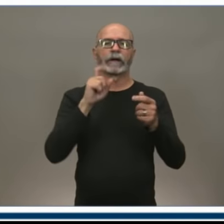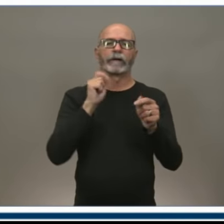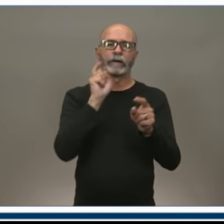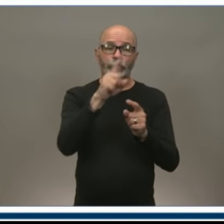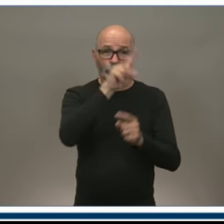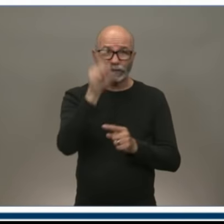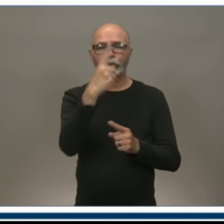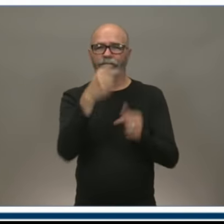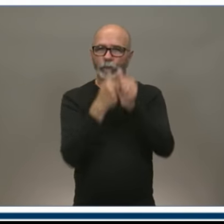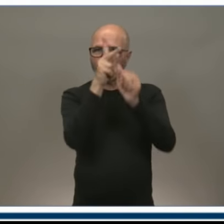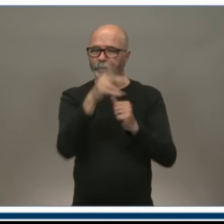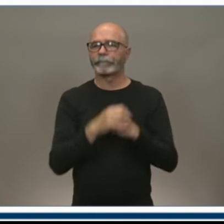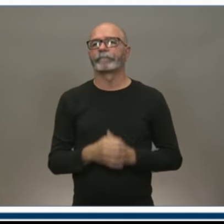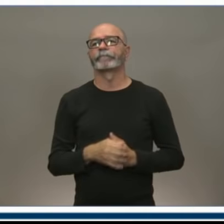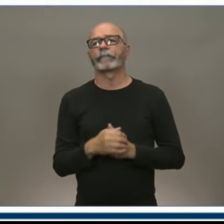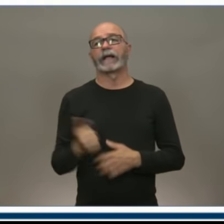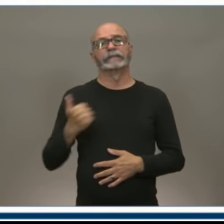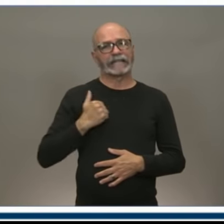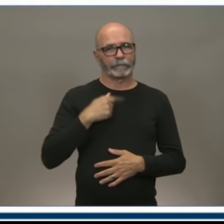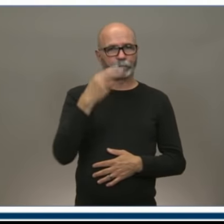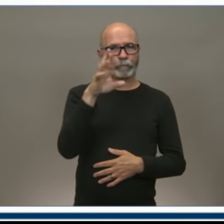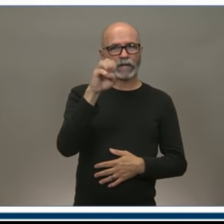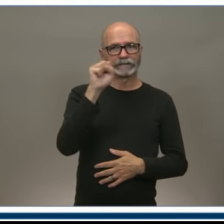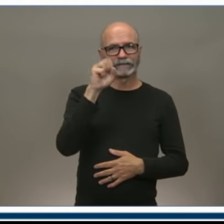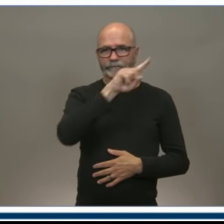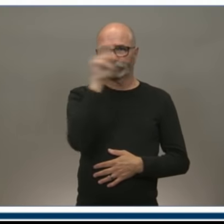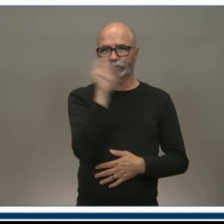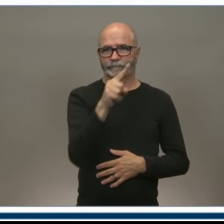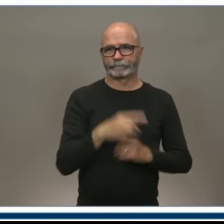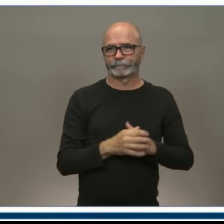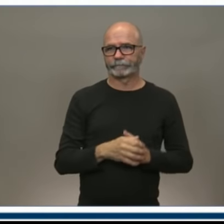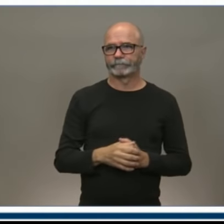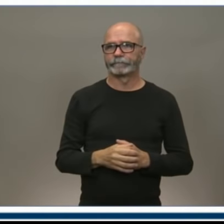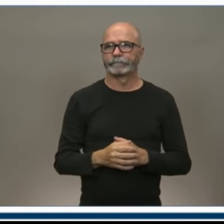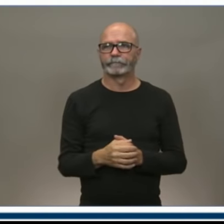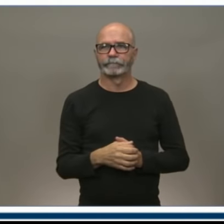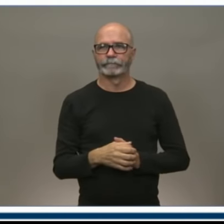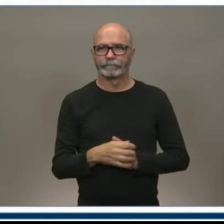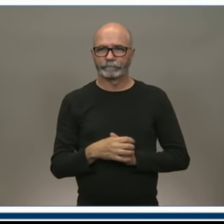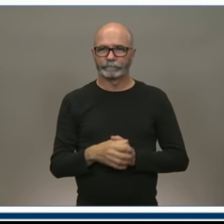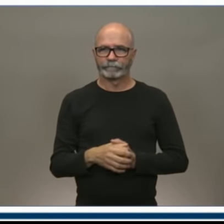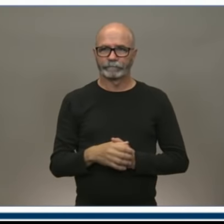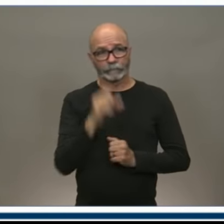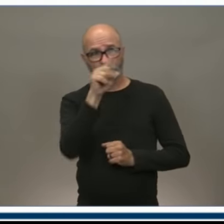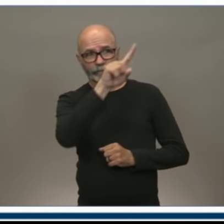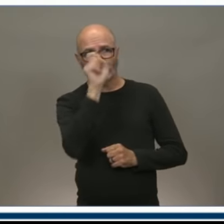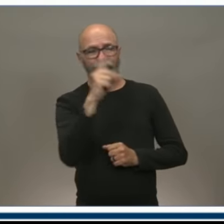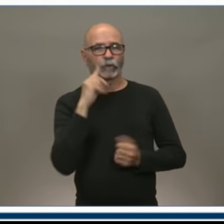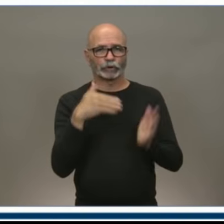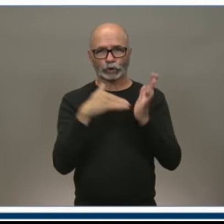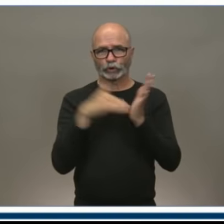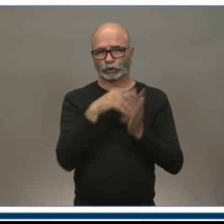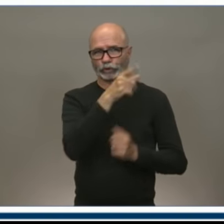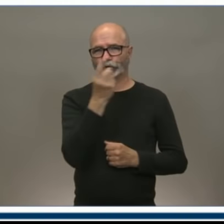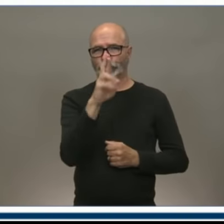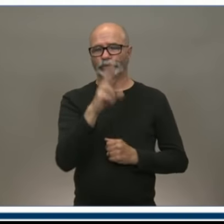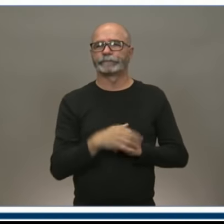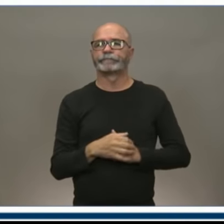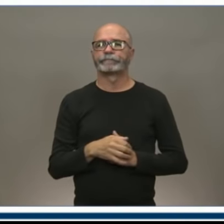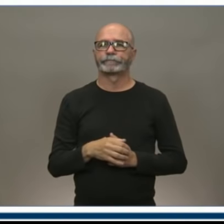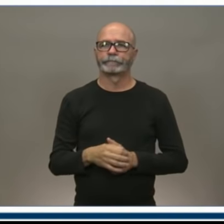Press. I think this question would be best directed to Dr. Strang, but what's the messaging for people who are traveling outside of